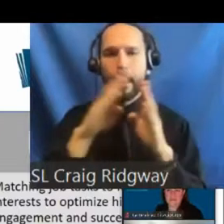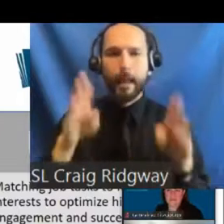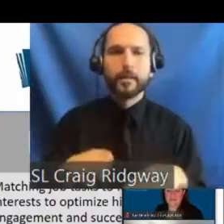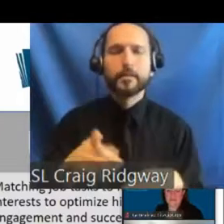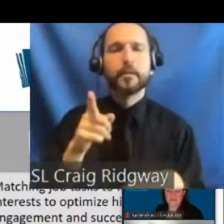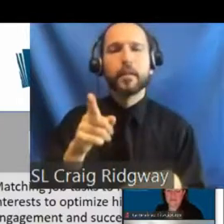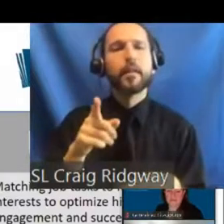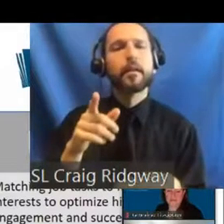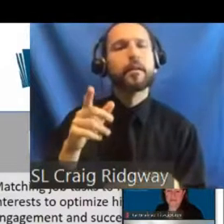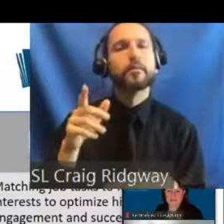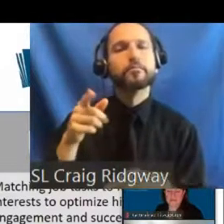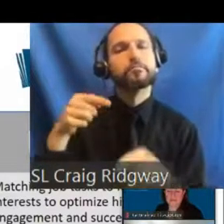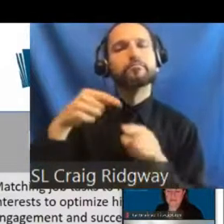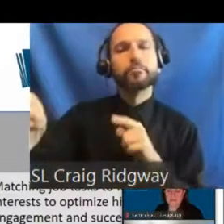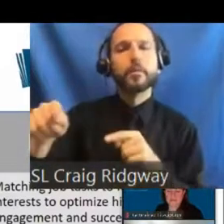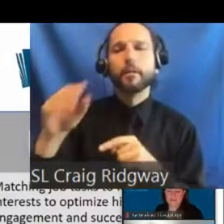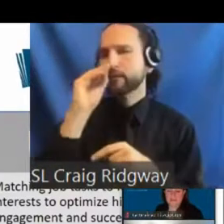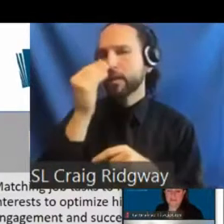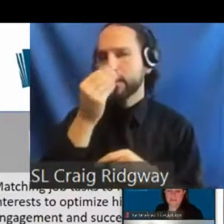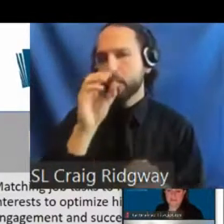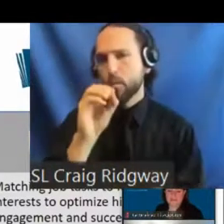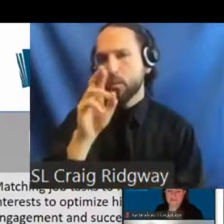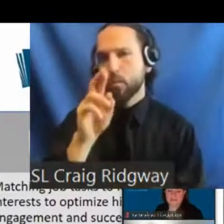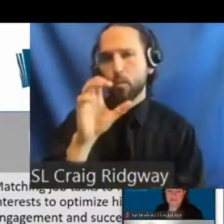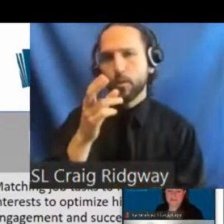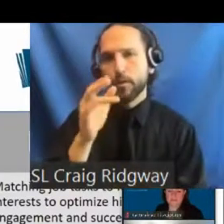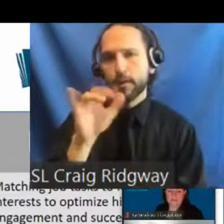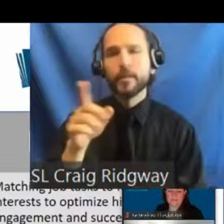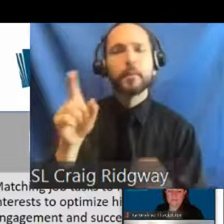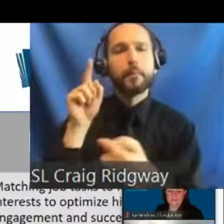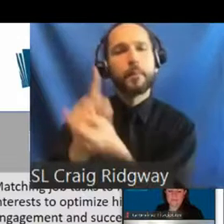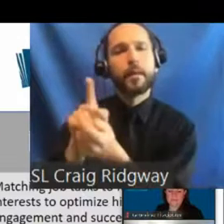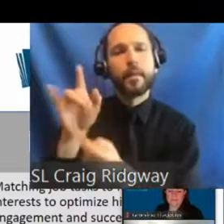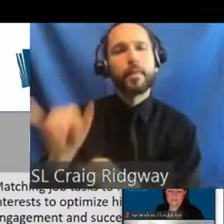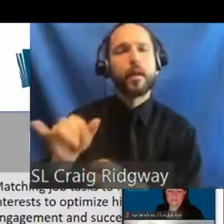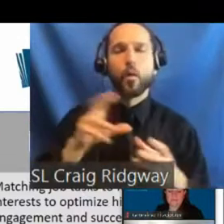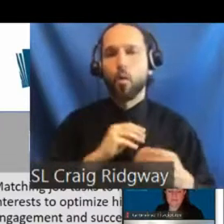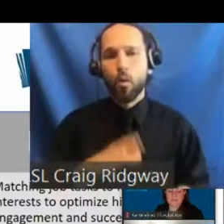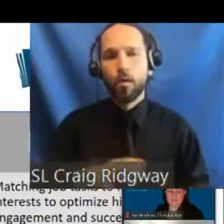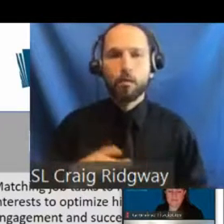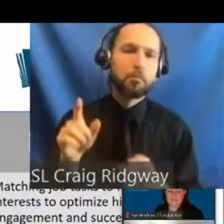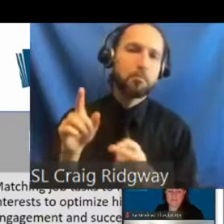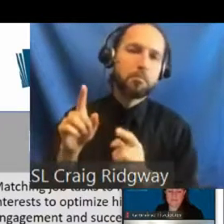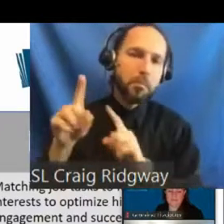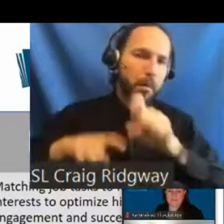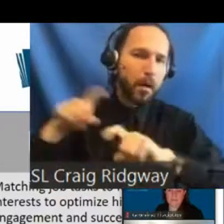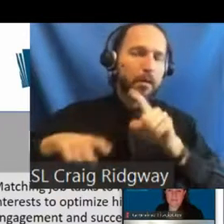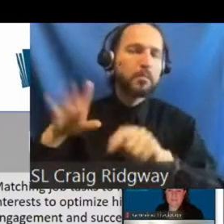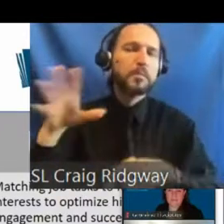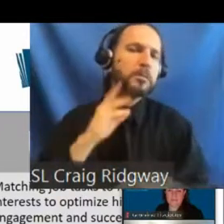orchids. Mike met with the owner and talked to him to learn more about what it is like to work